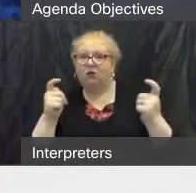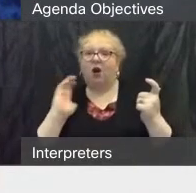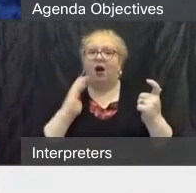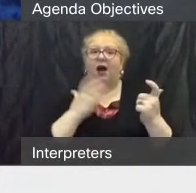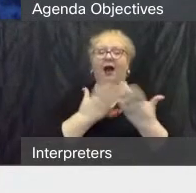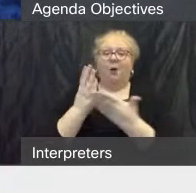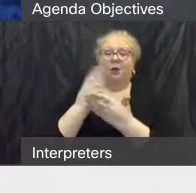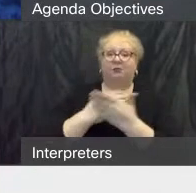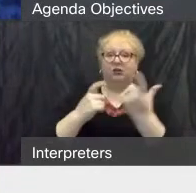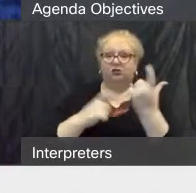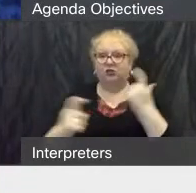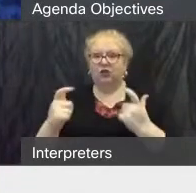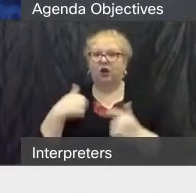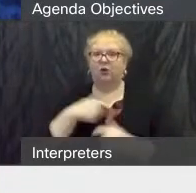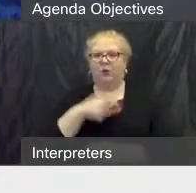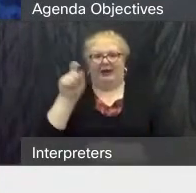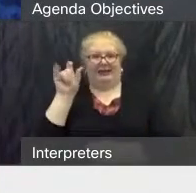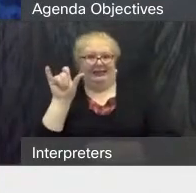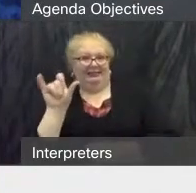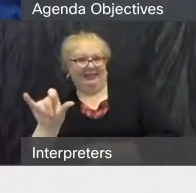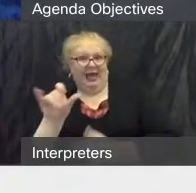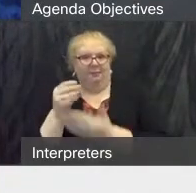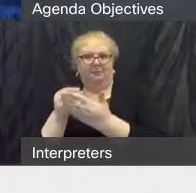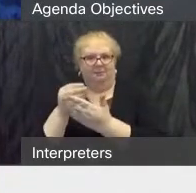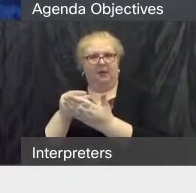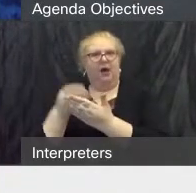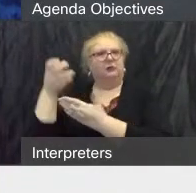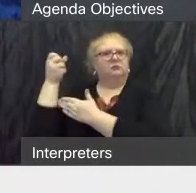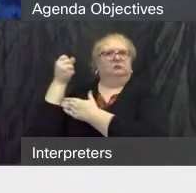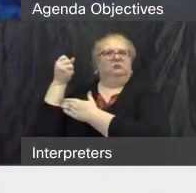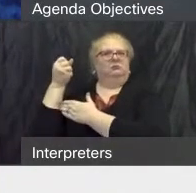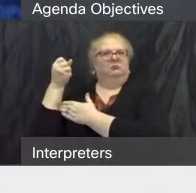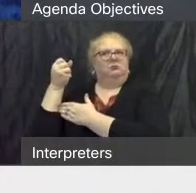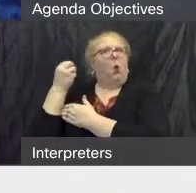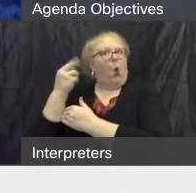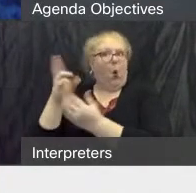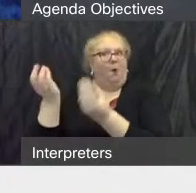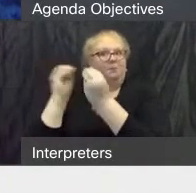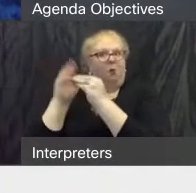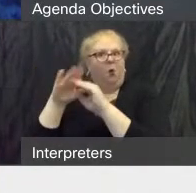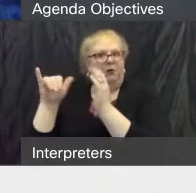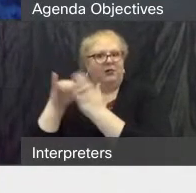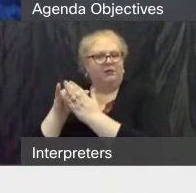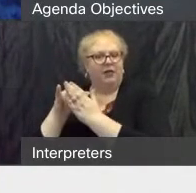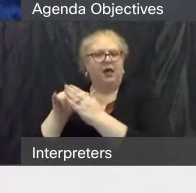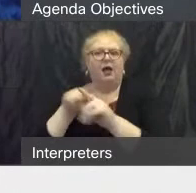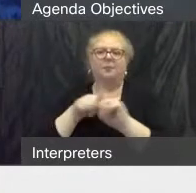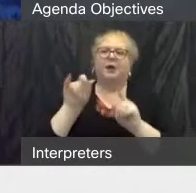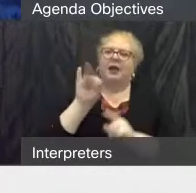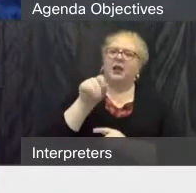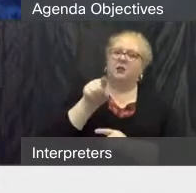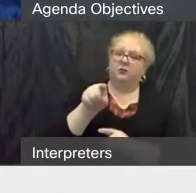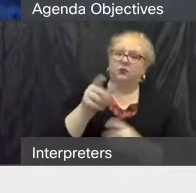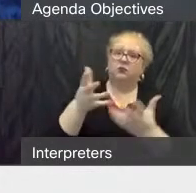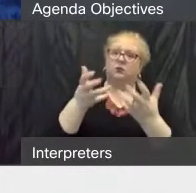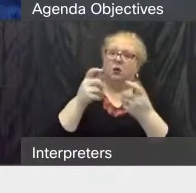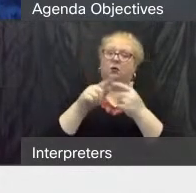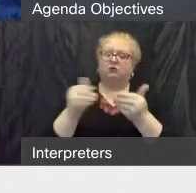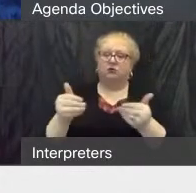more. So my suggestion was just that if we want to move forward with this